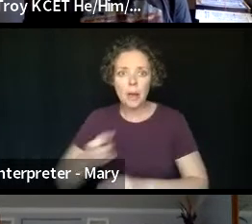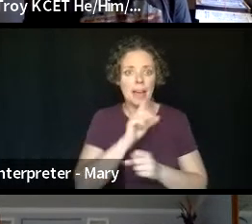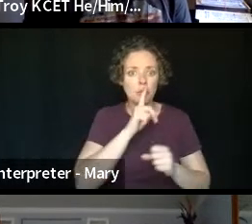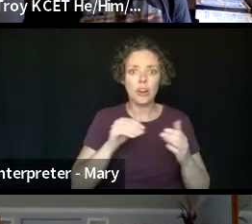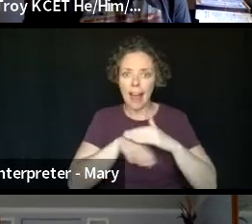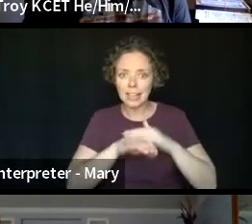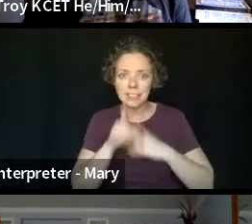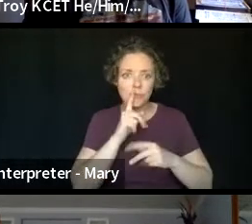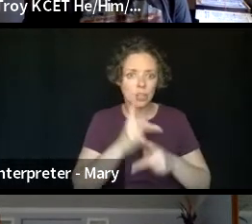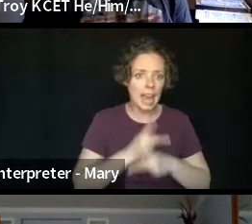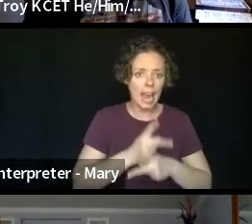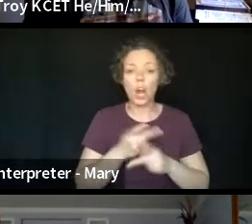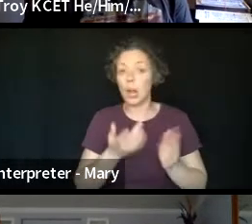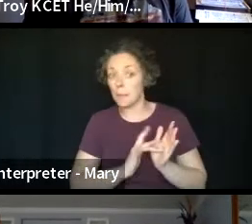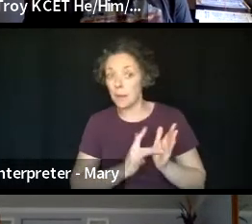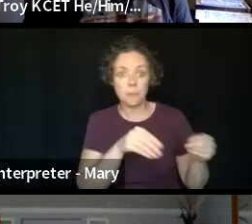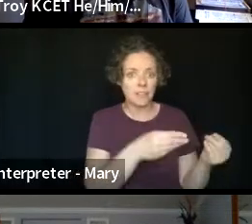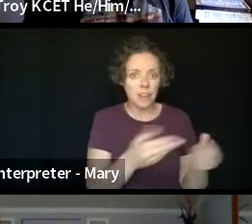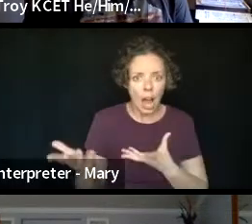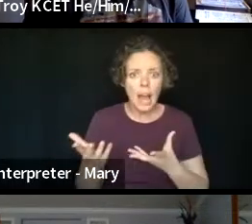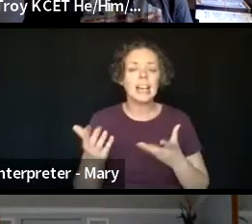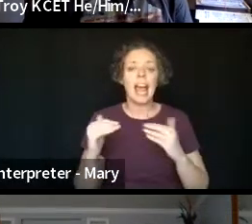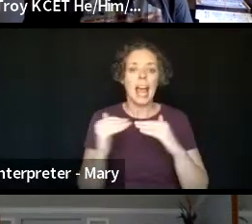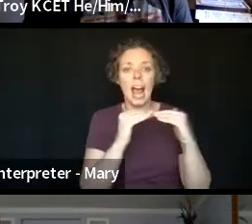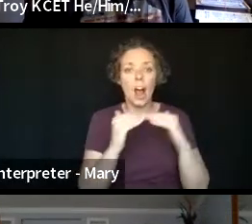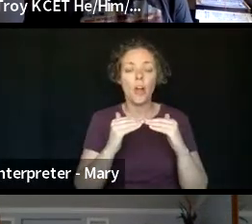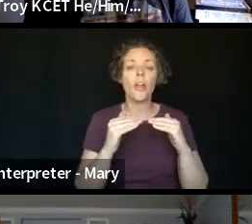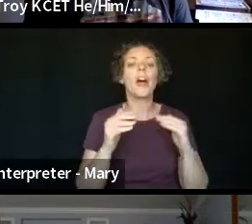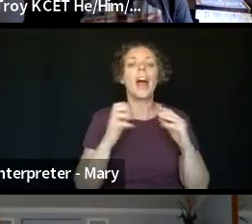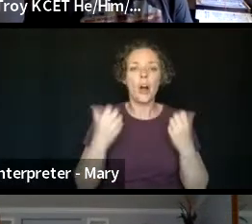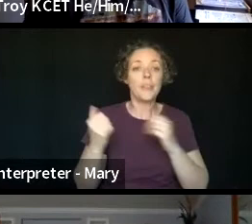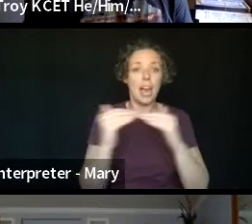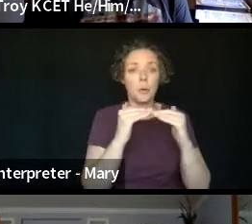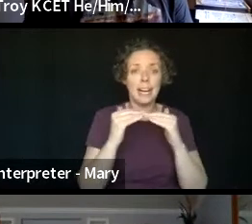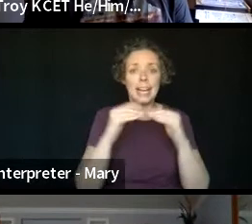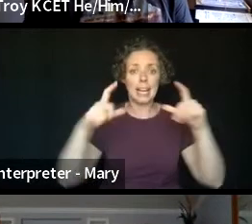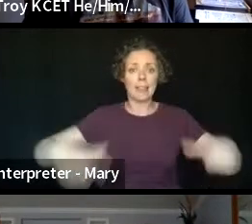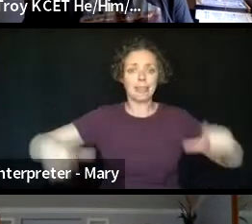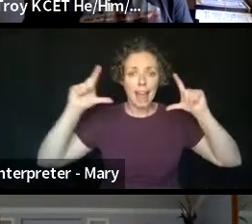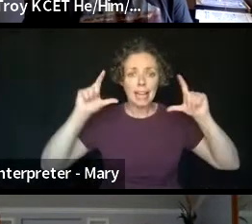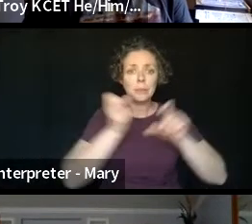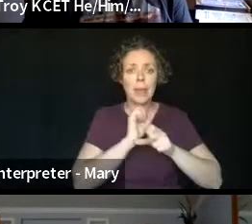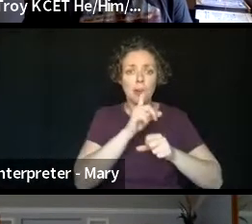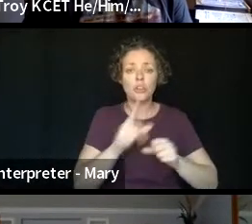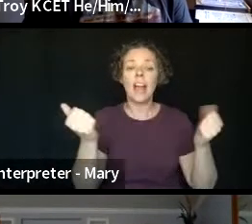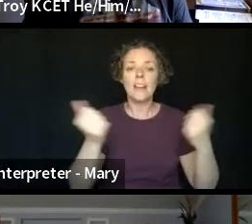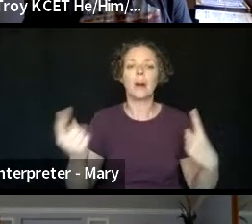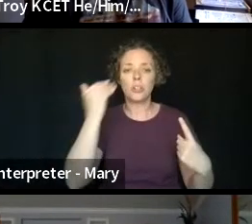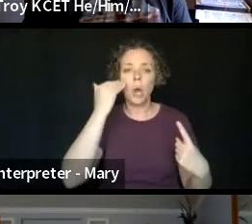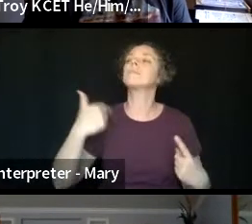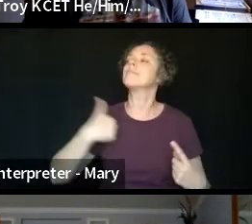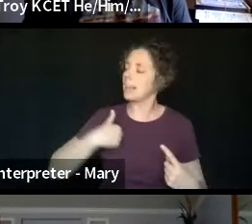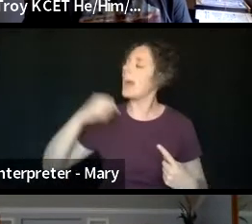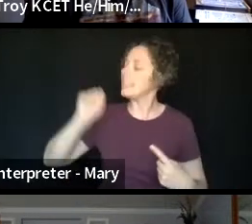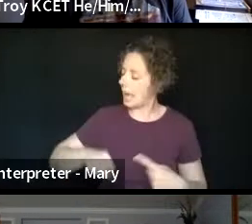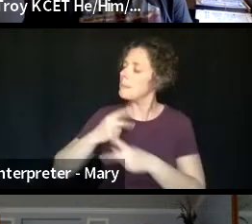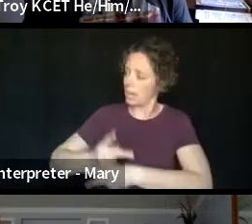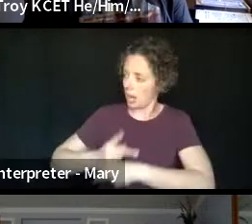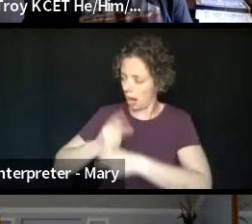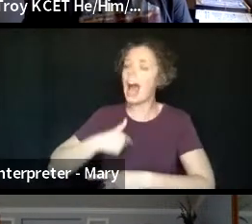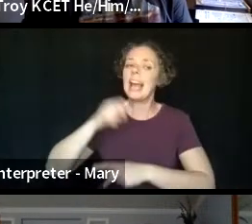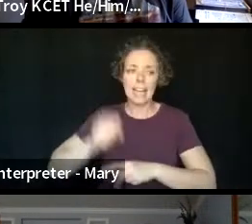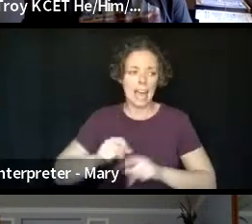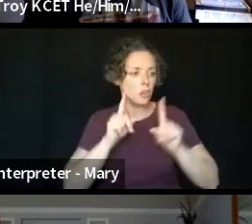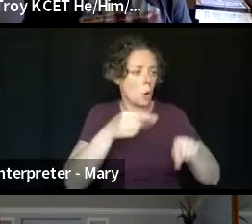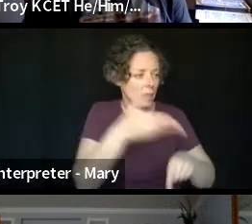communications? What are we doing from a health equity lens to make sure that everyone feels like, I can get taken care of, and I can be seen here, and